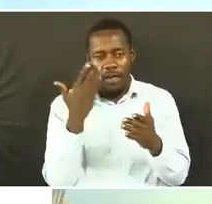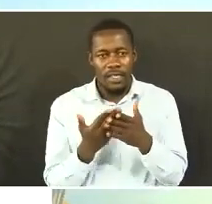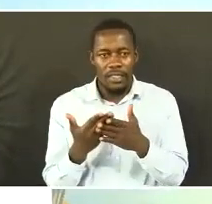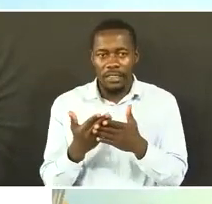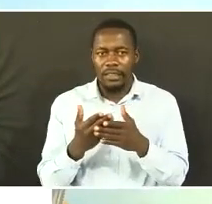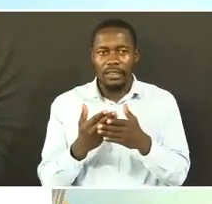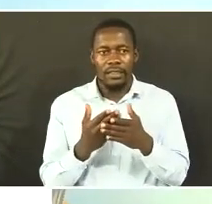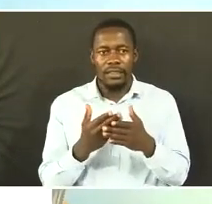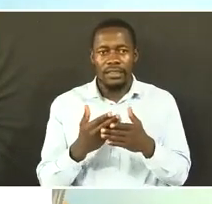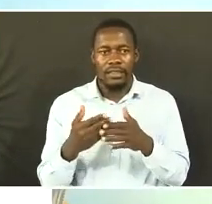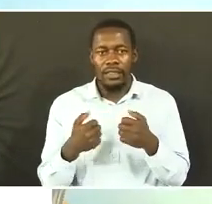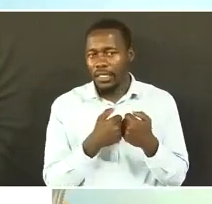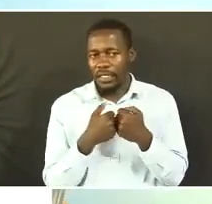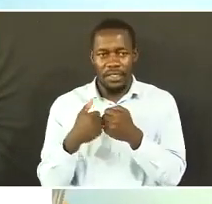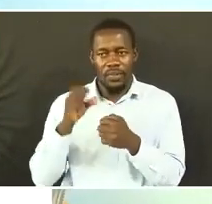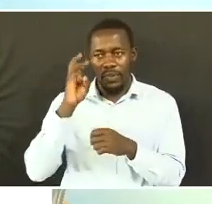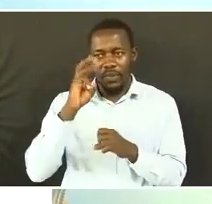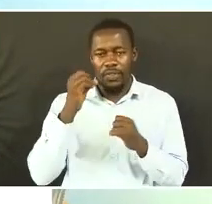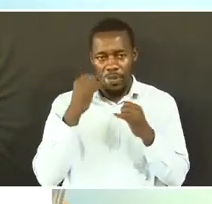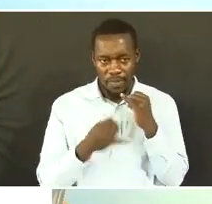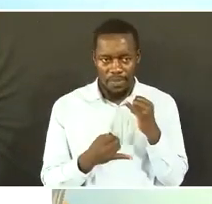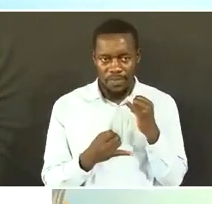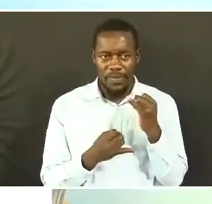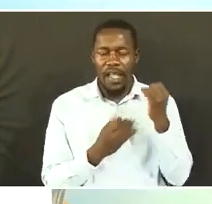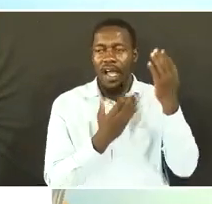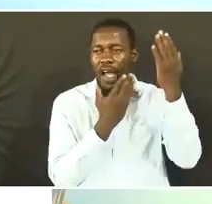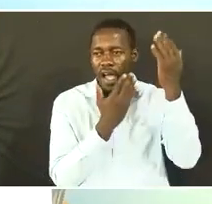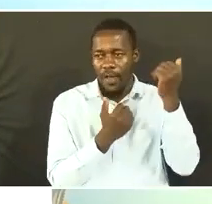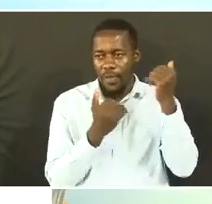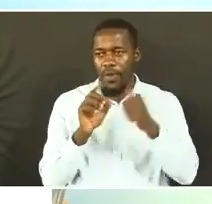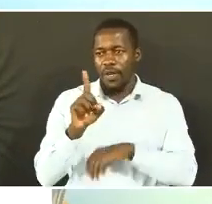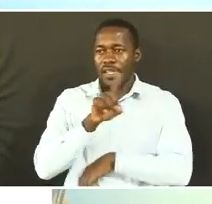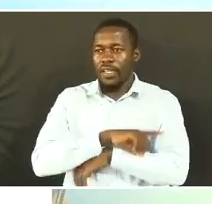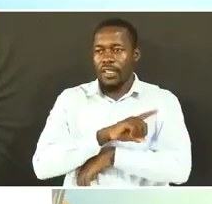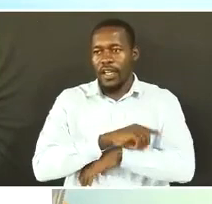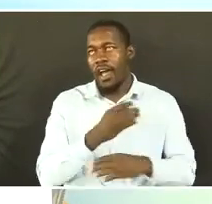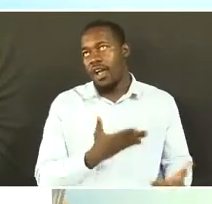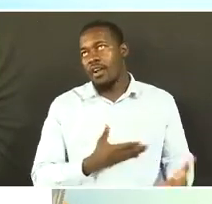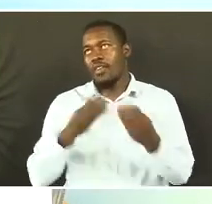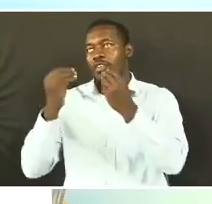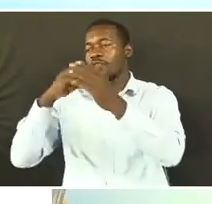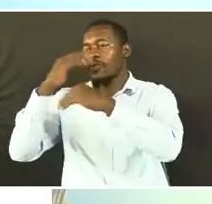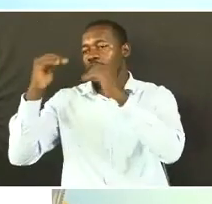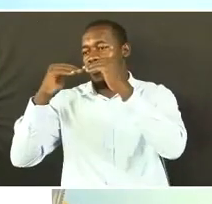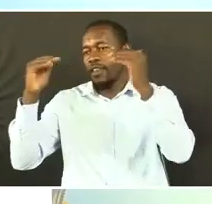away. I look forward to join that far country.